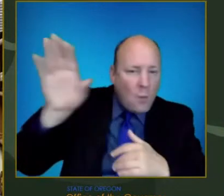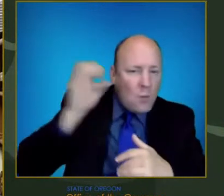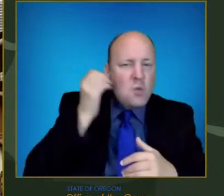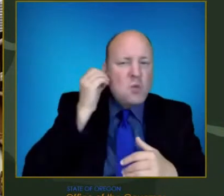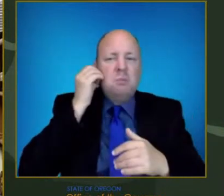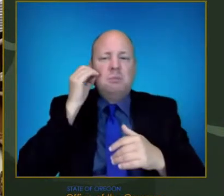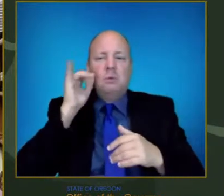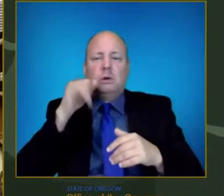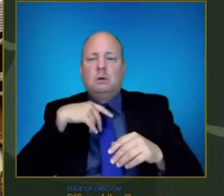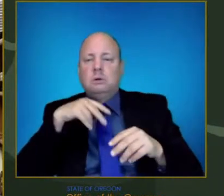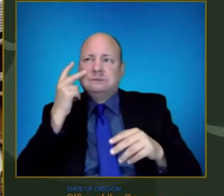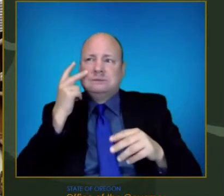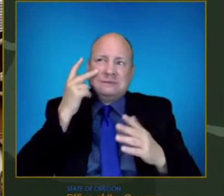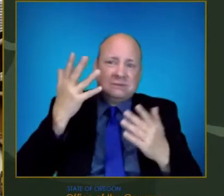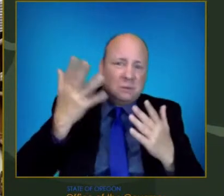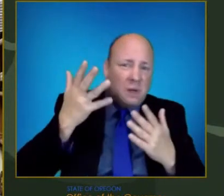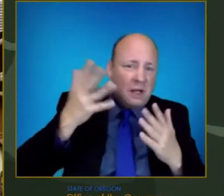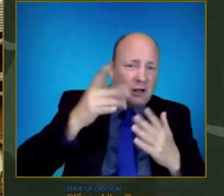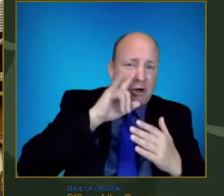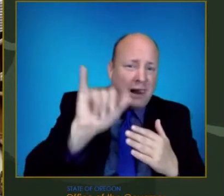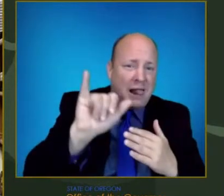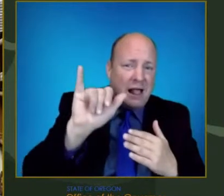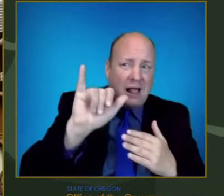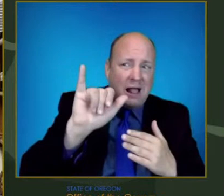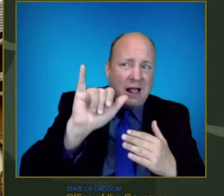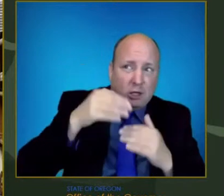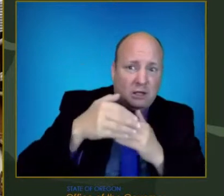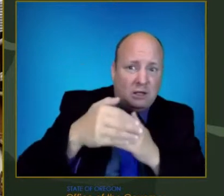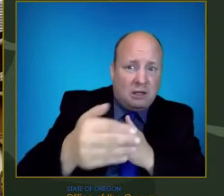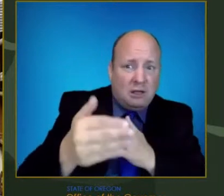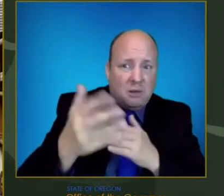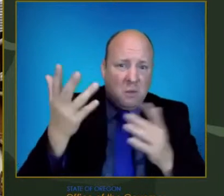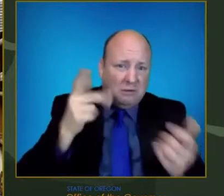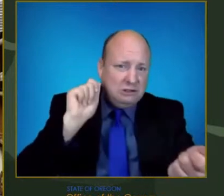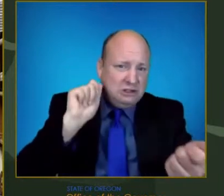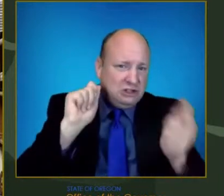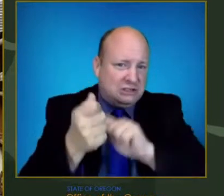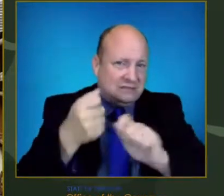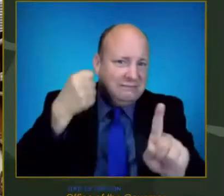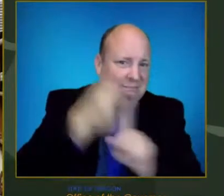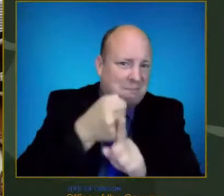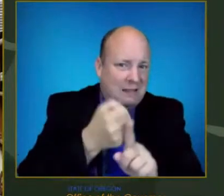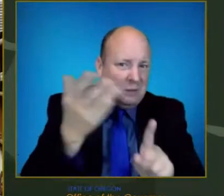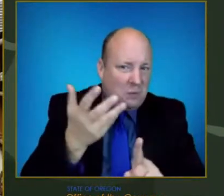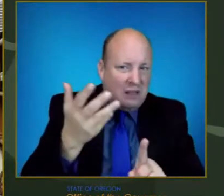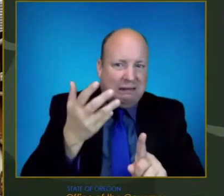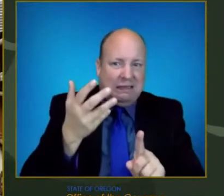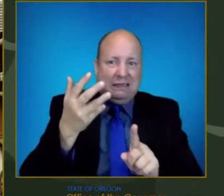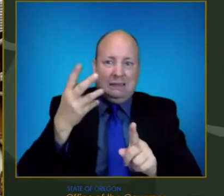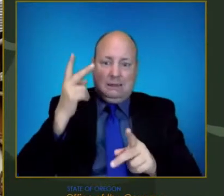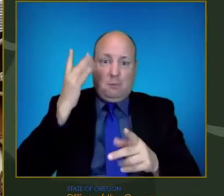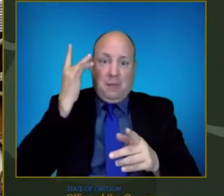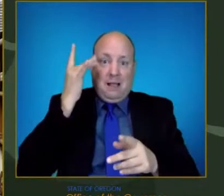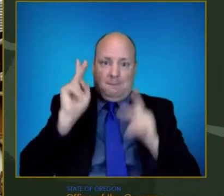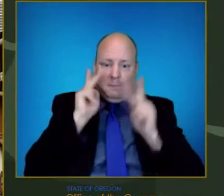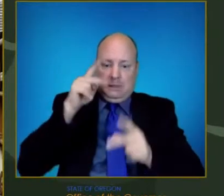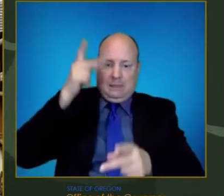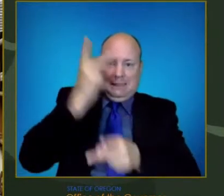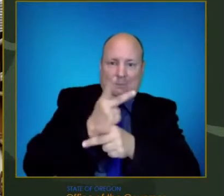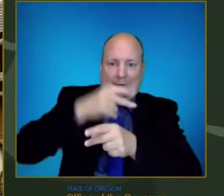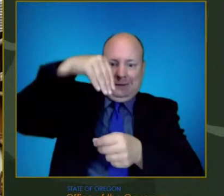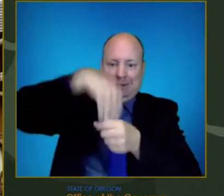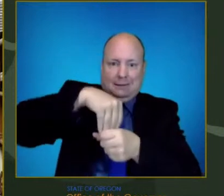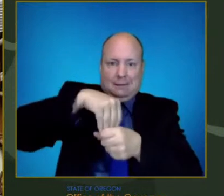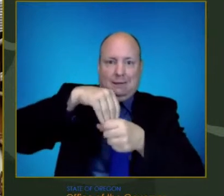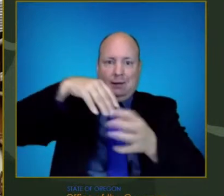more time, as we've noticed this week with the rainfall coming in this fall, more folks will spend